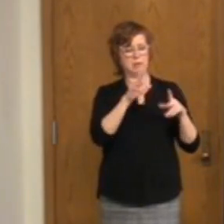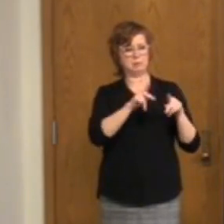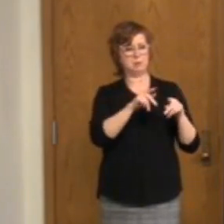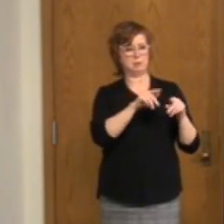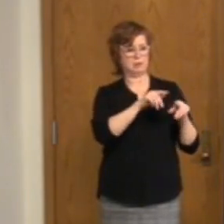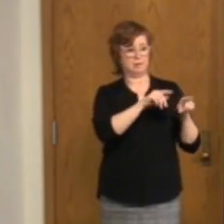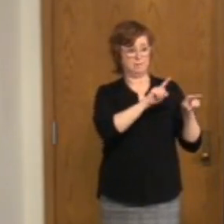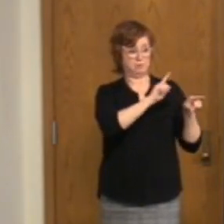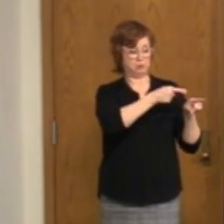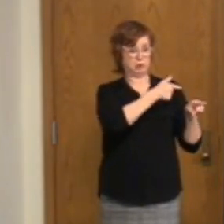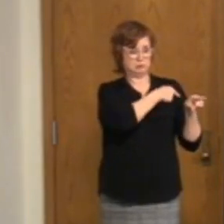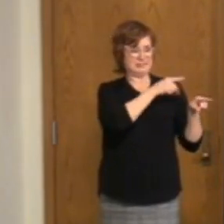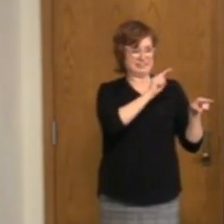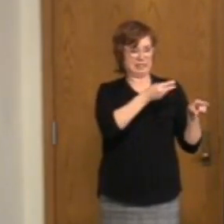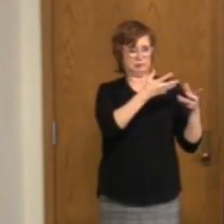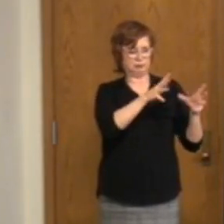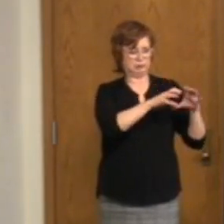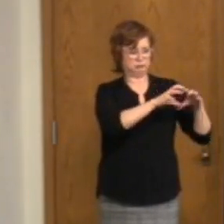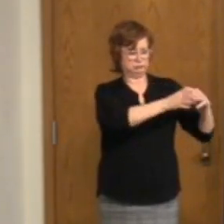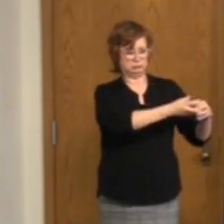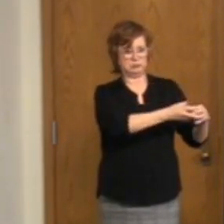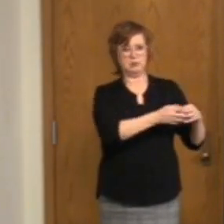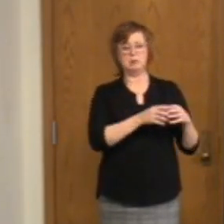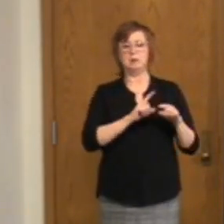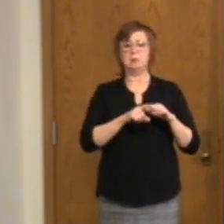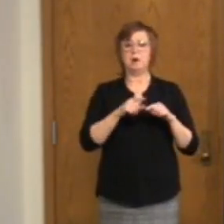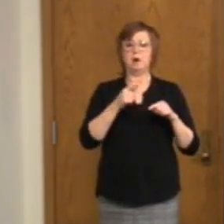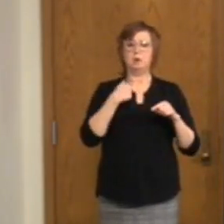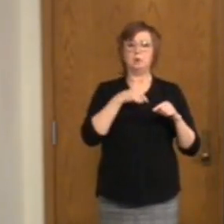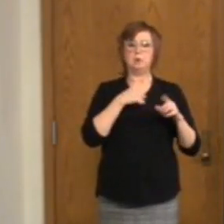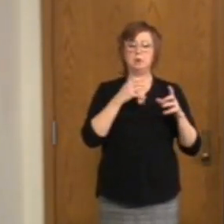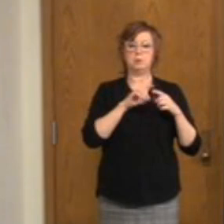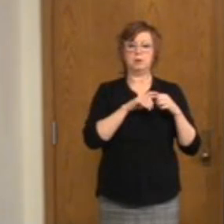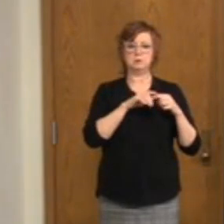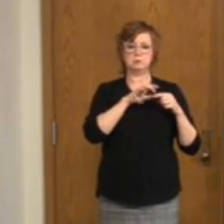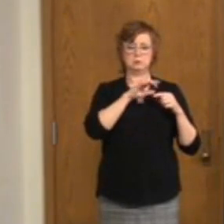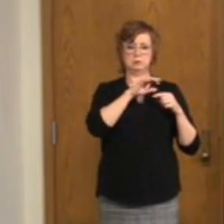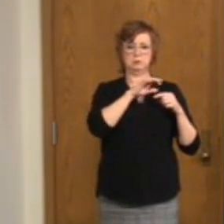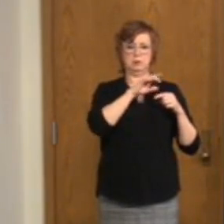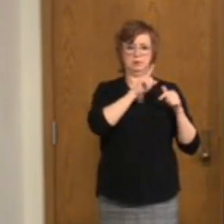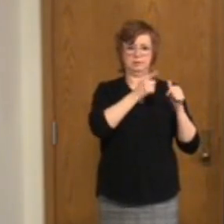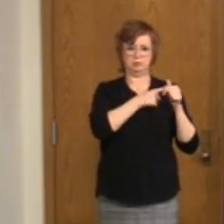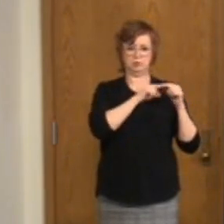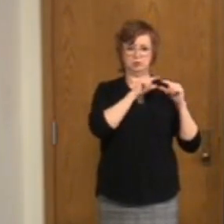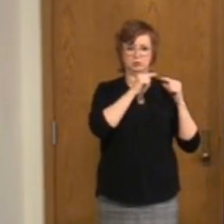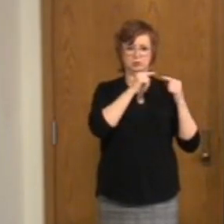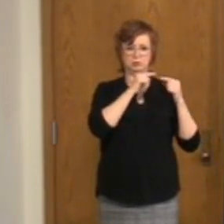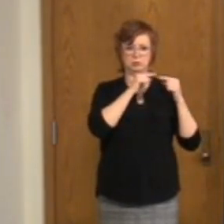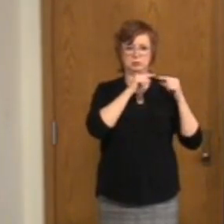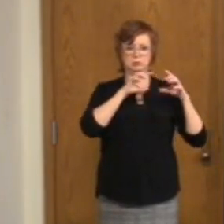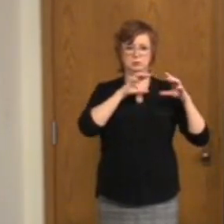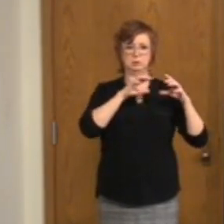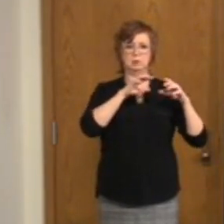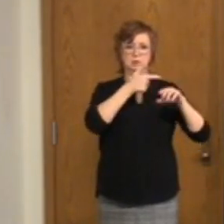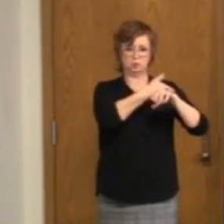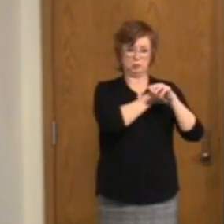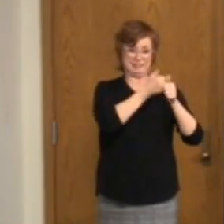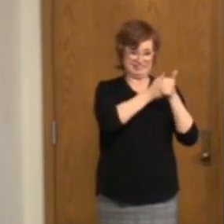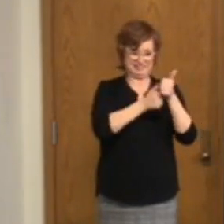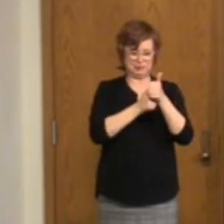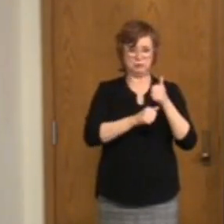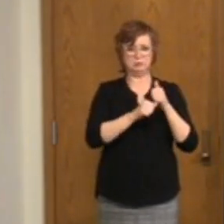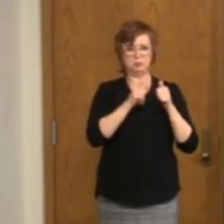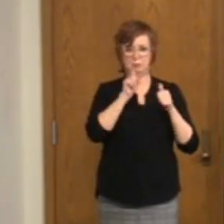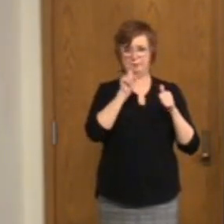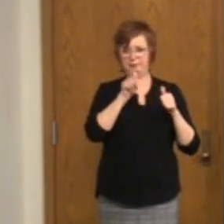their second dose. But just to get through the first doses, we would likely need well in excess of 100,000 additional doses